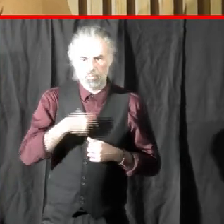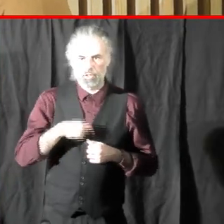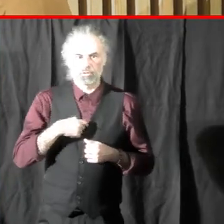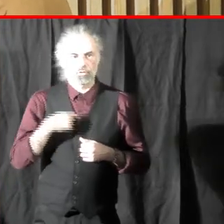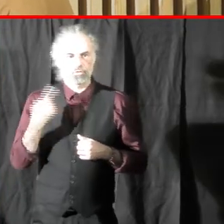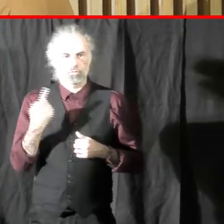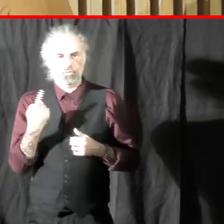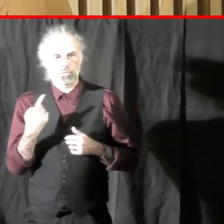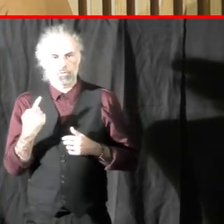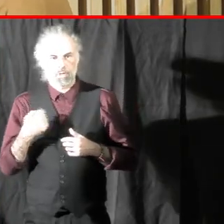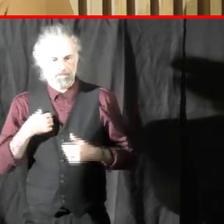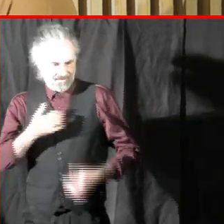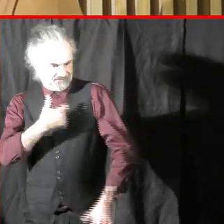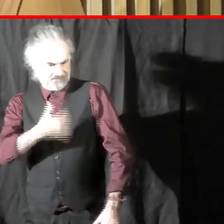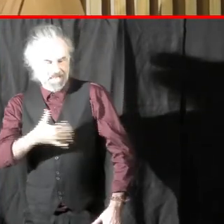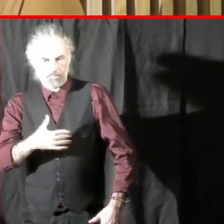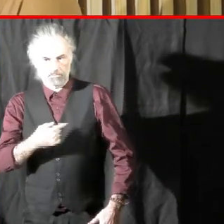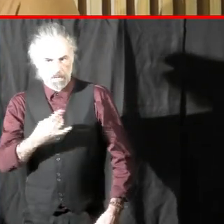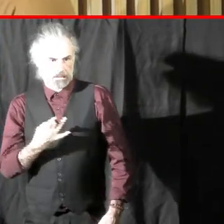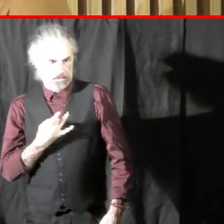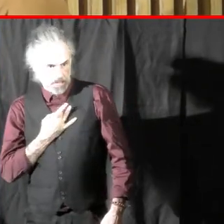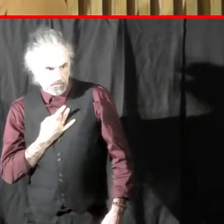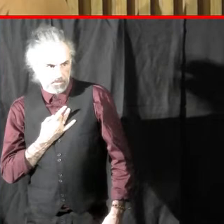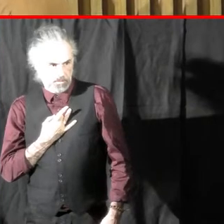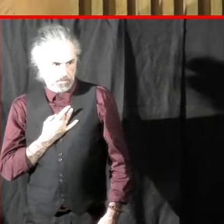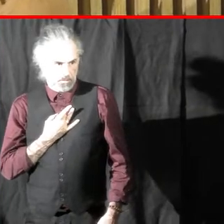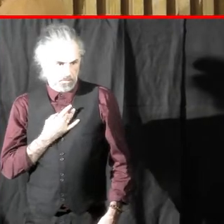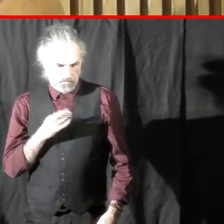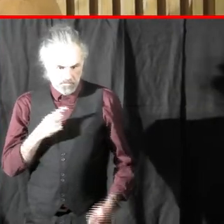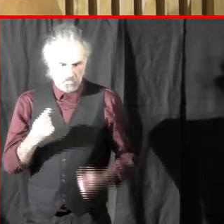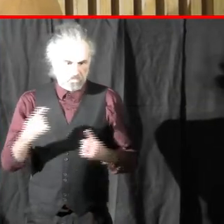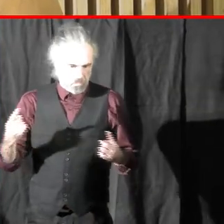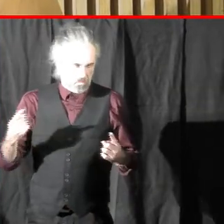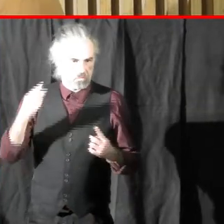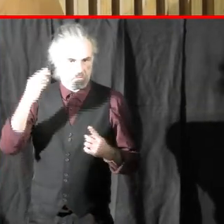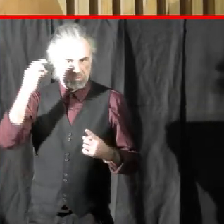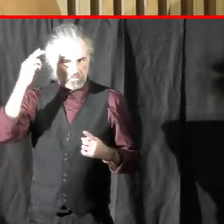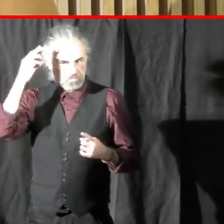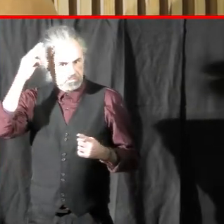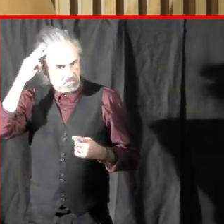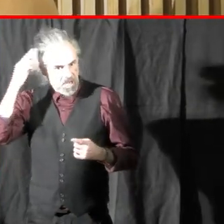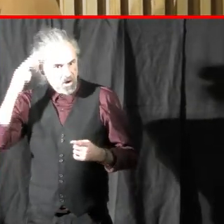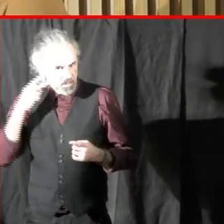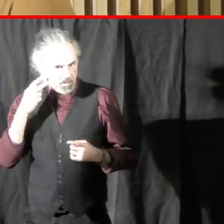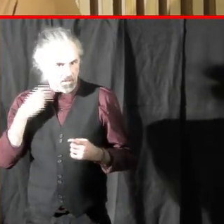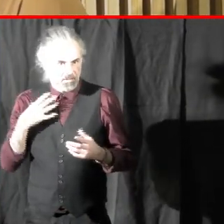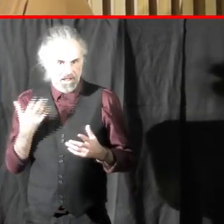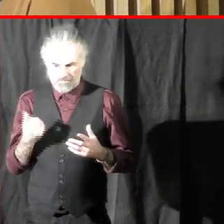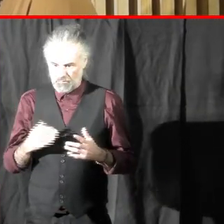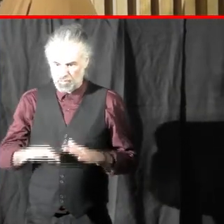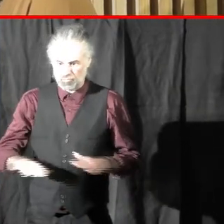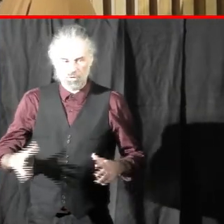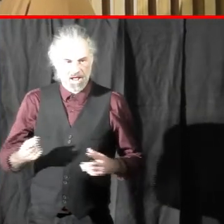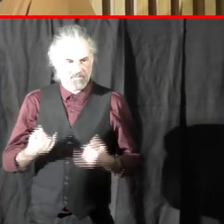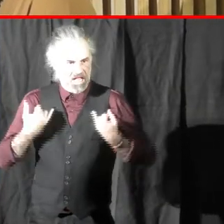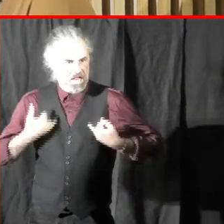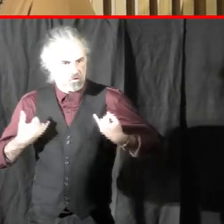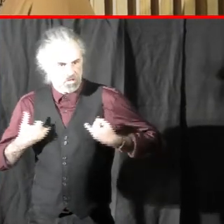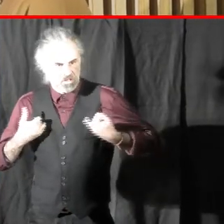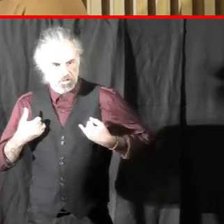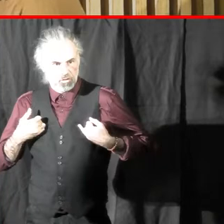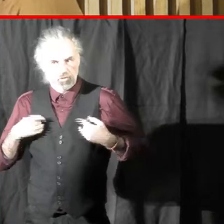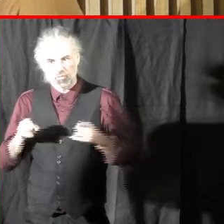directly affected by this, as a towns member, as a parent with a child that's had an illness, and friends with other parents that have had children